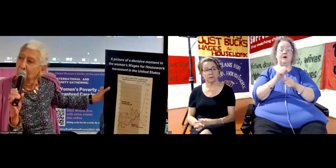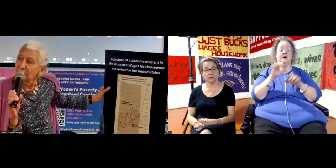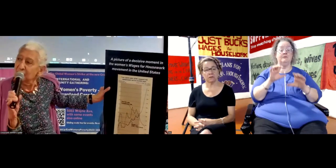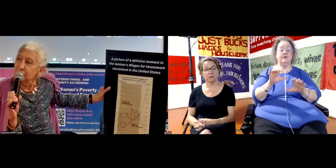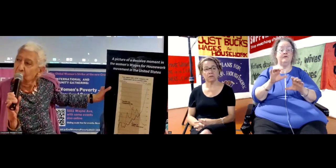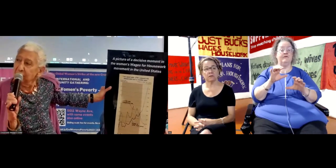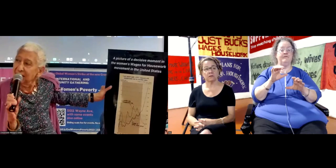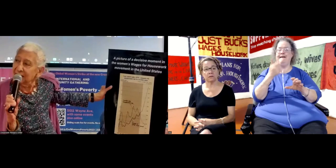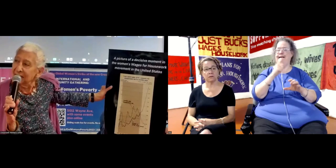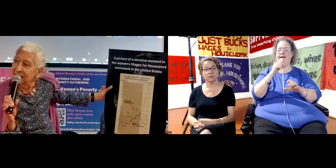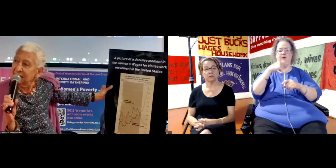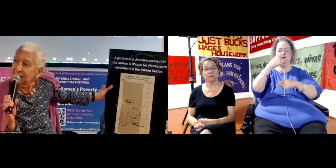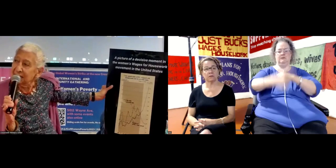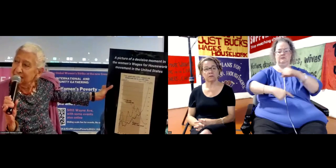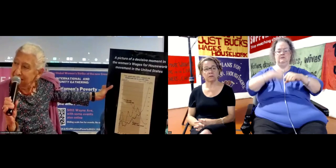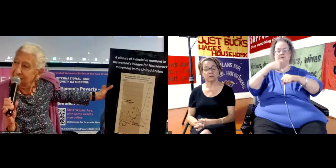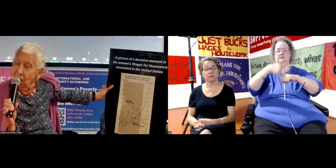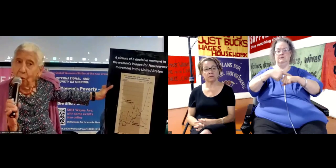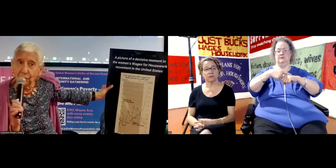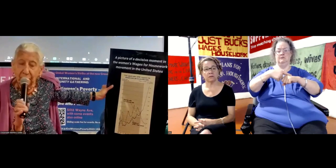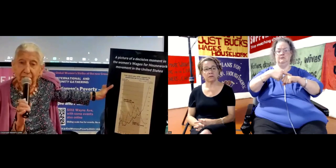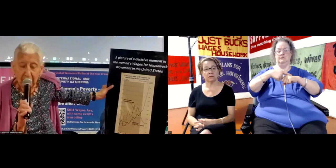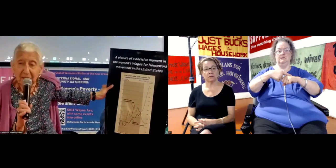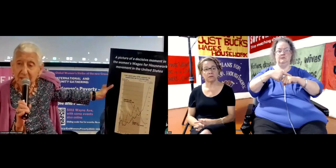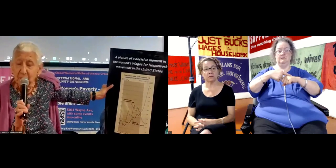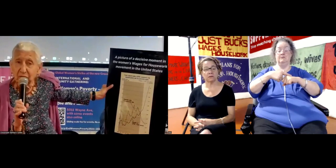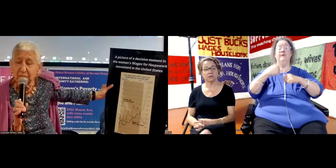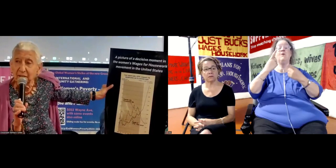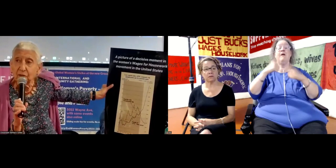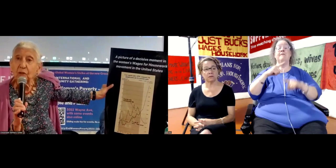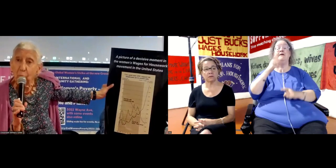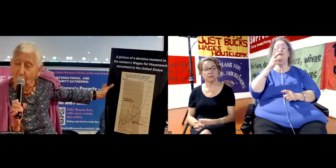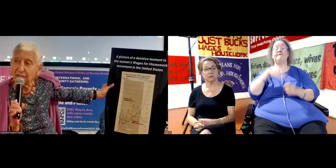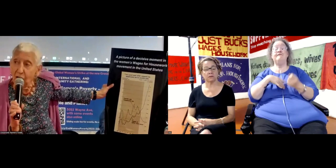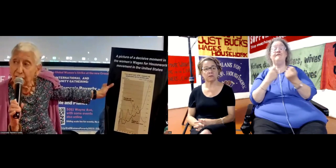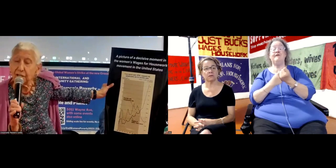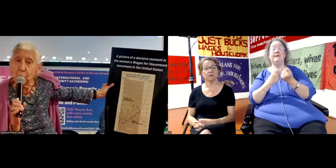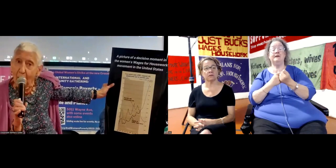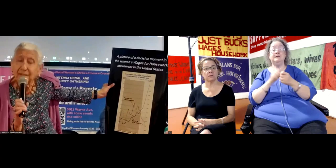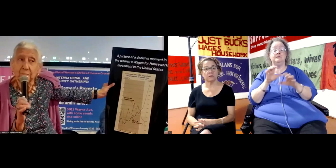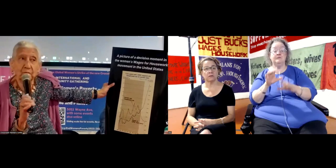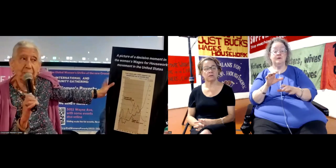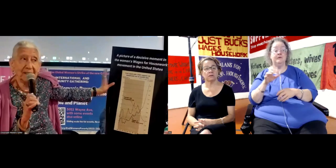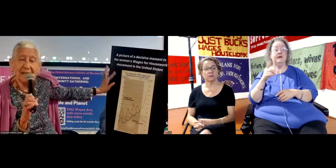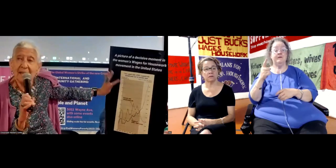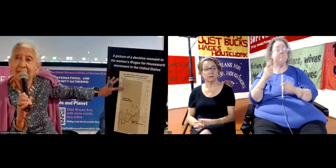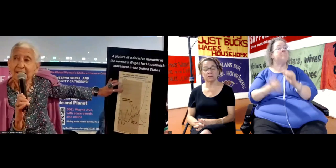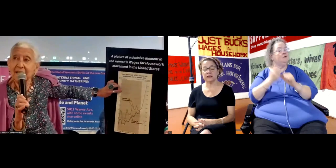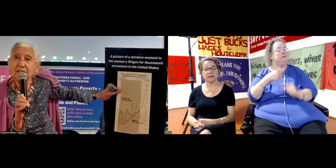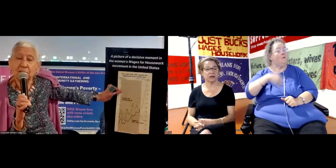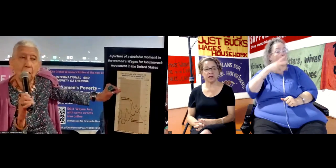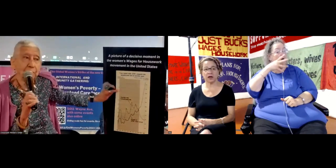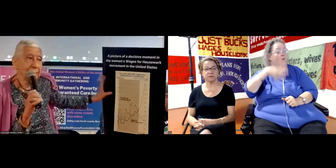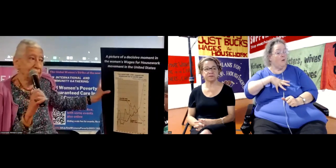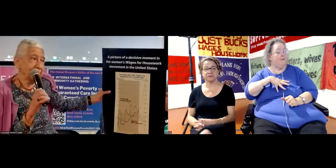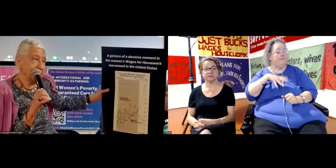the women's movement didn't know, the feminist movement, the largely white movement,